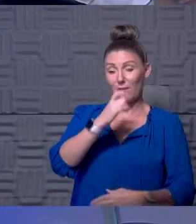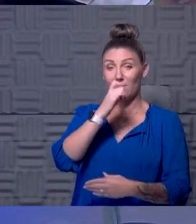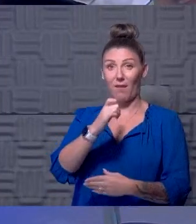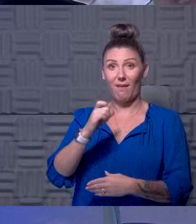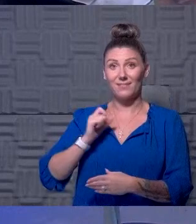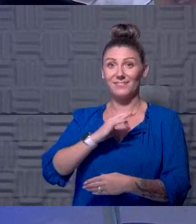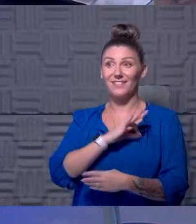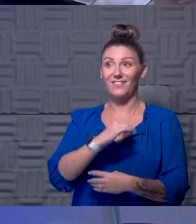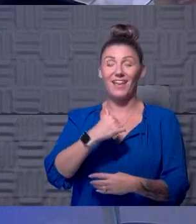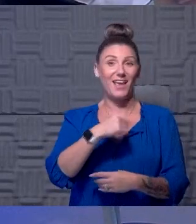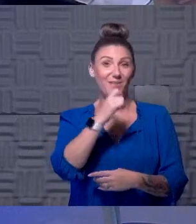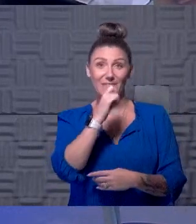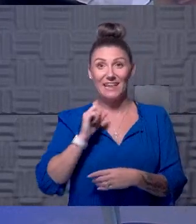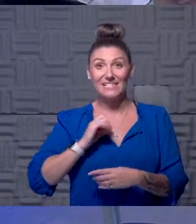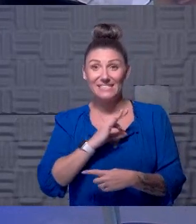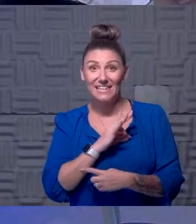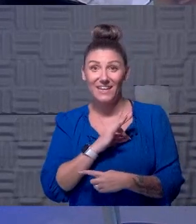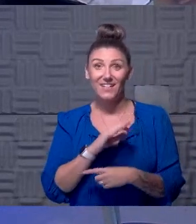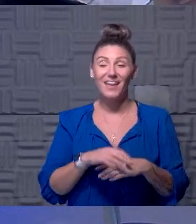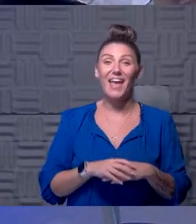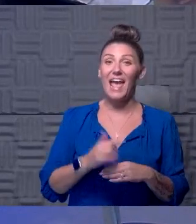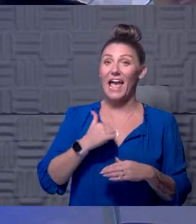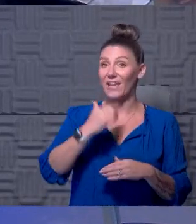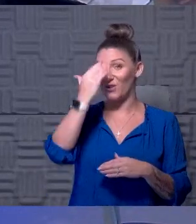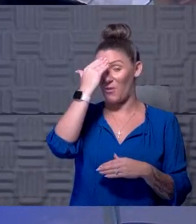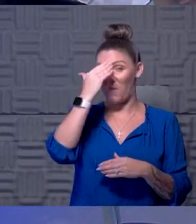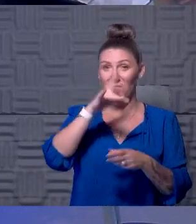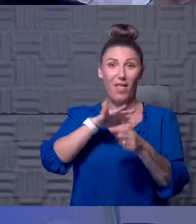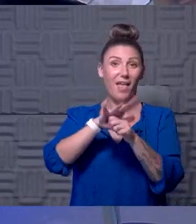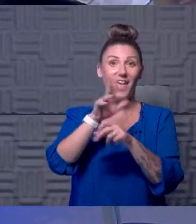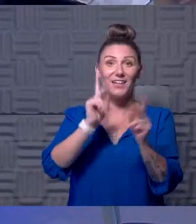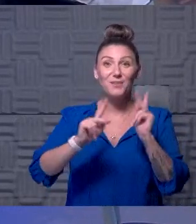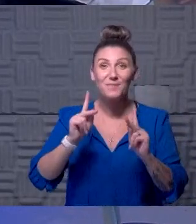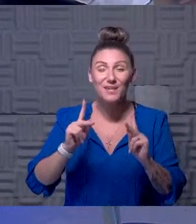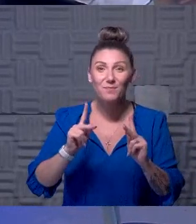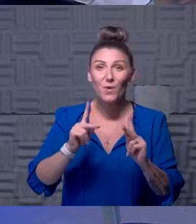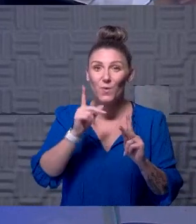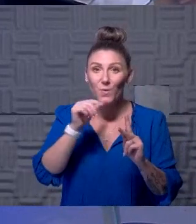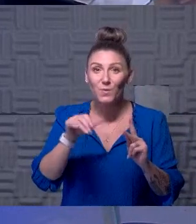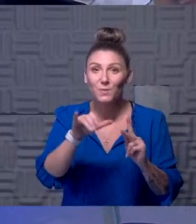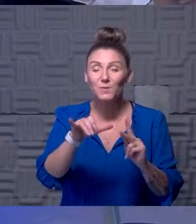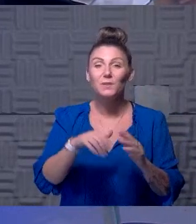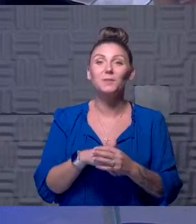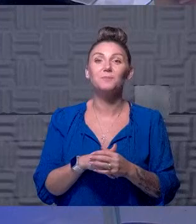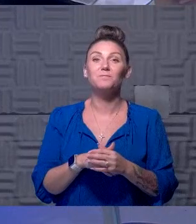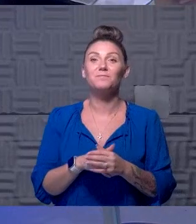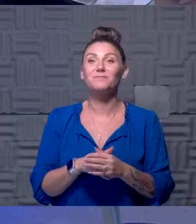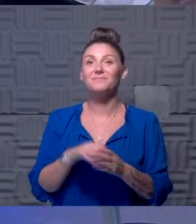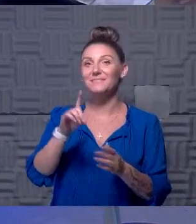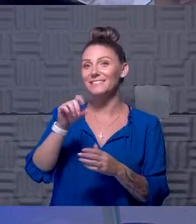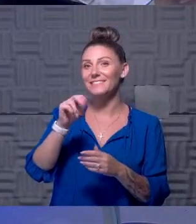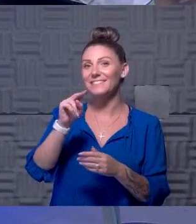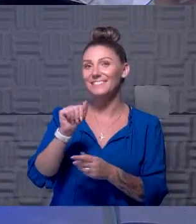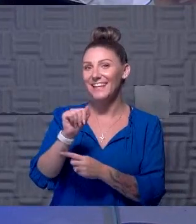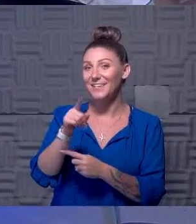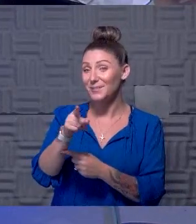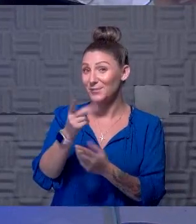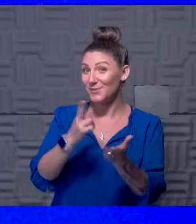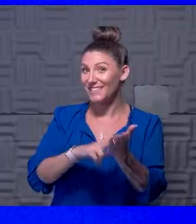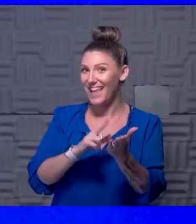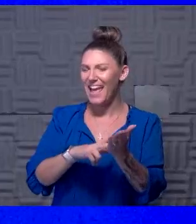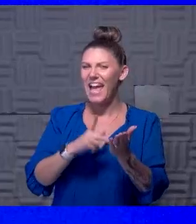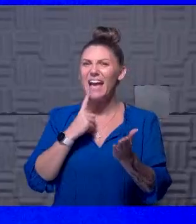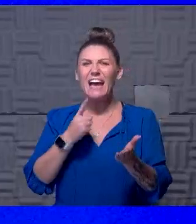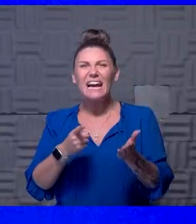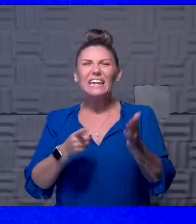Are you? I'm not a staff in the study. Would you sign up? And I know up? plenty of people here who are doing Would it you as well. sign up? I'm debating it right now. So tell